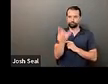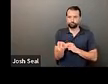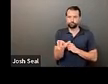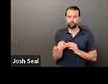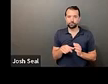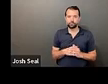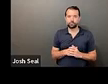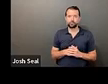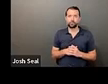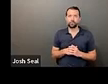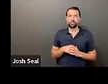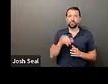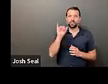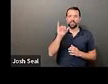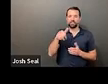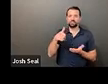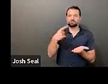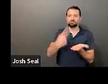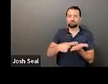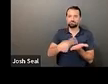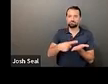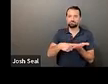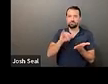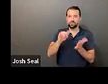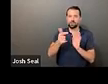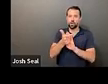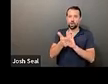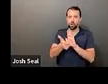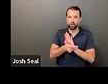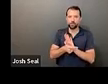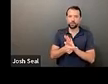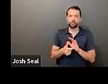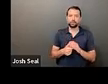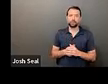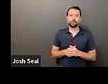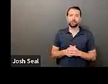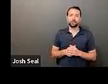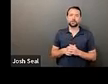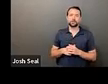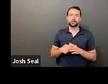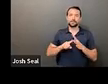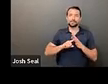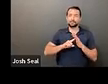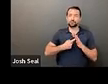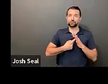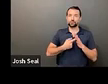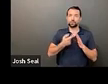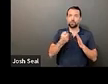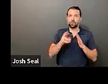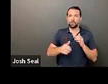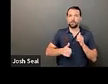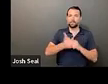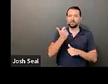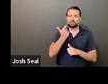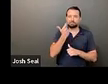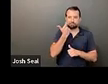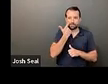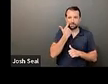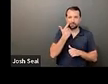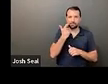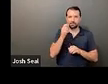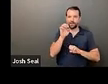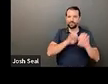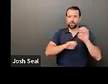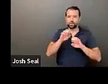That's what this is talking about. We are looking for the results of the initial or the most recent evaluations of the child. And then